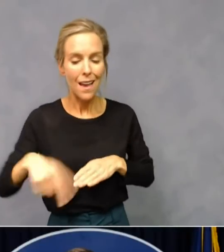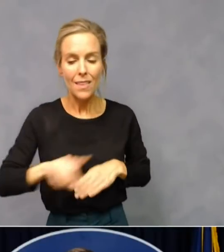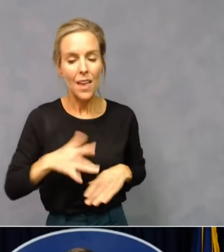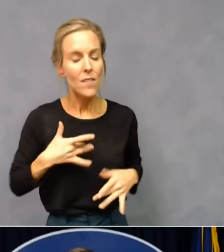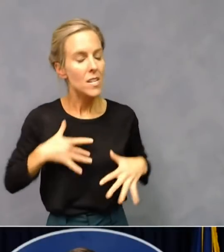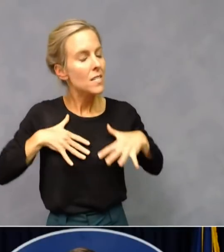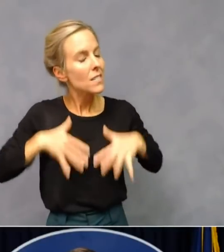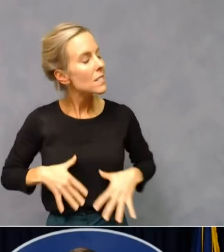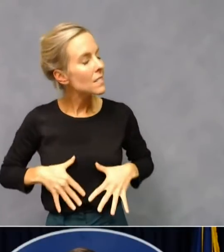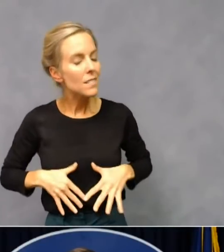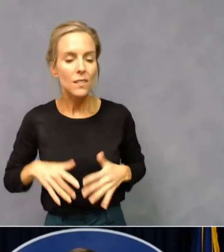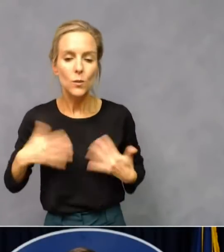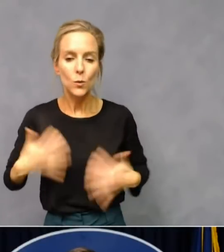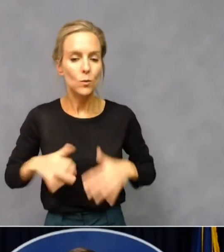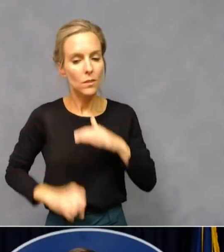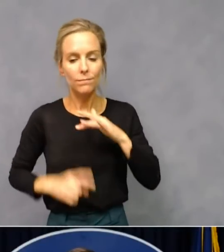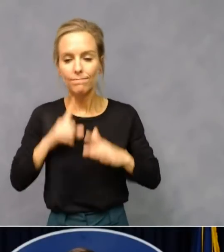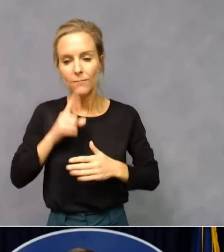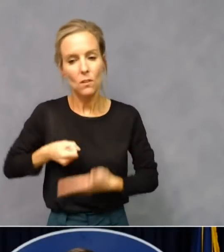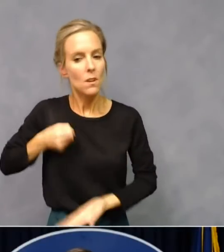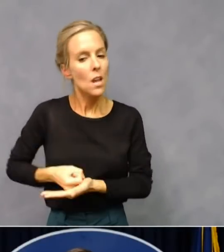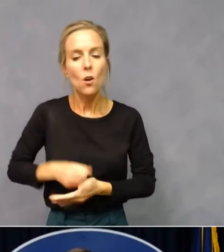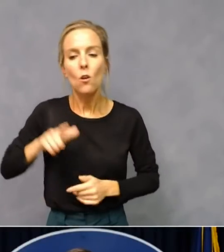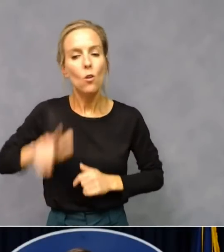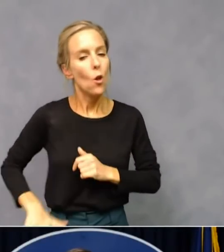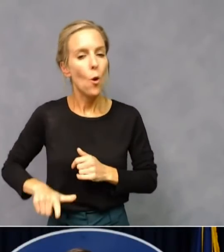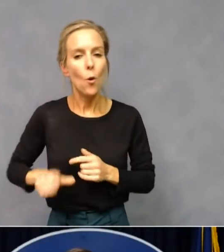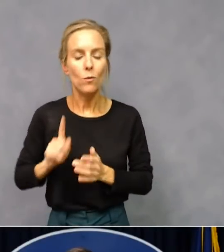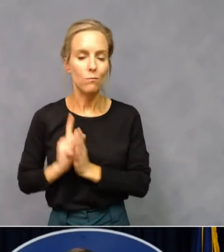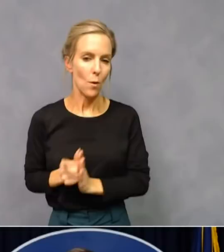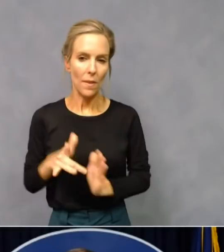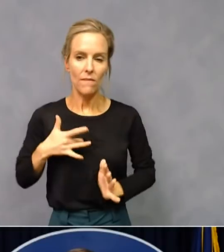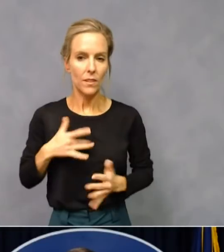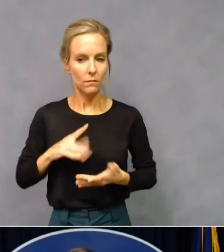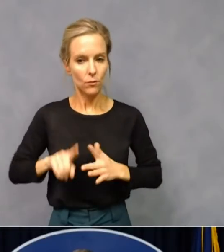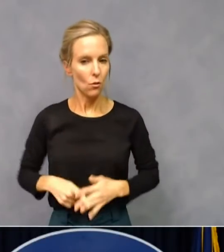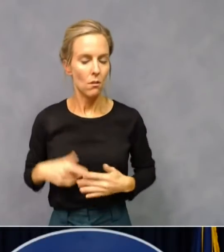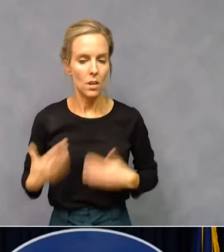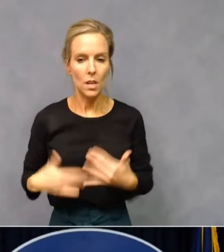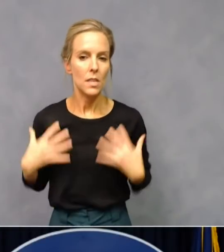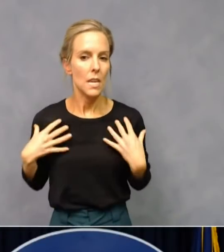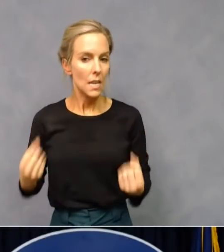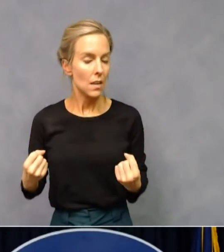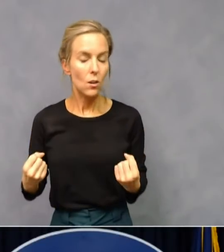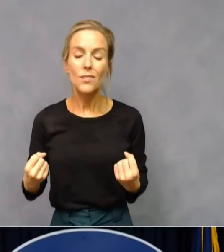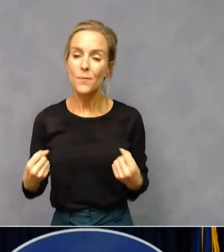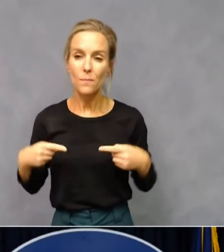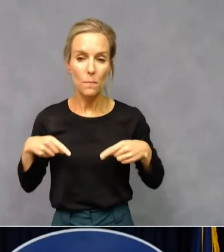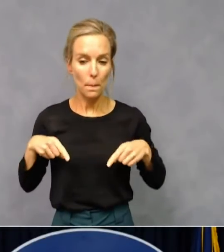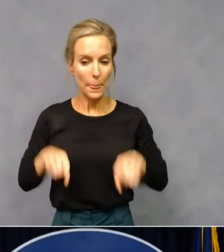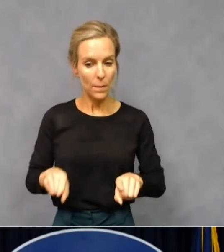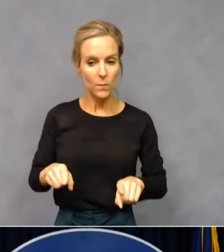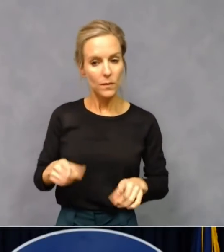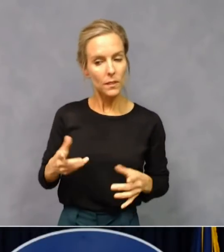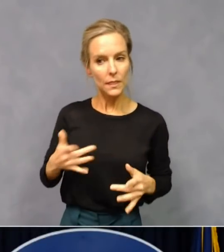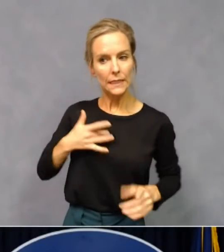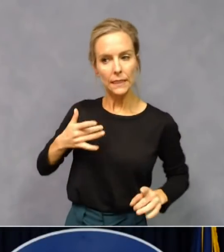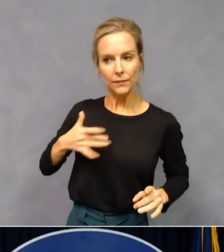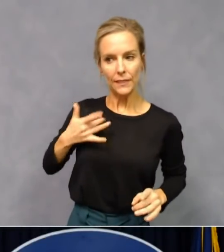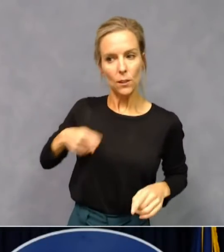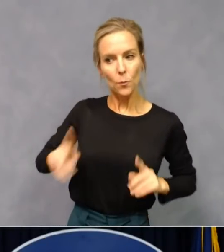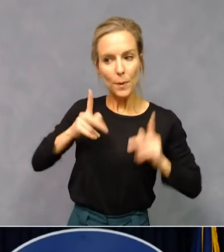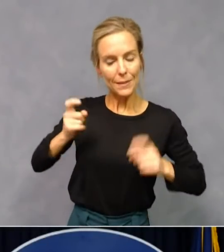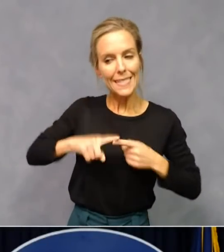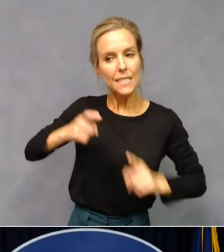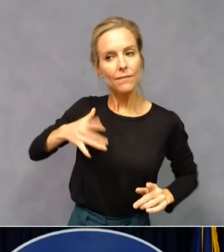moment, ready to start the healing, even while in many of these instances we are seeking justice. All have a presence